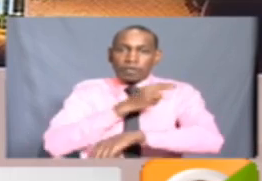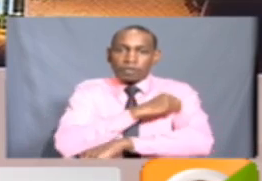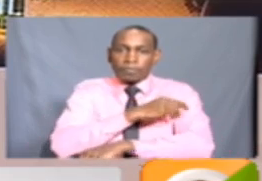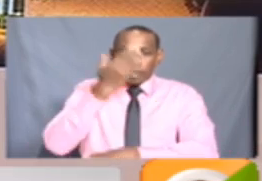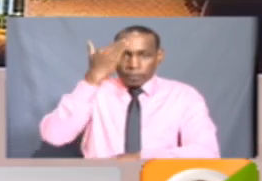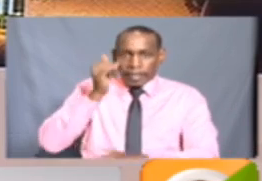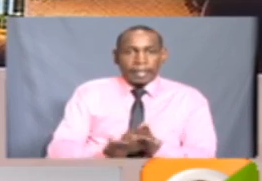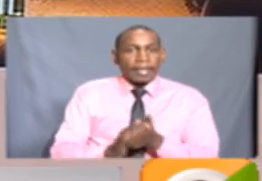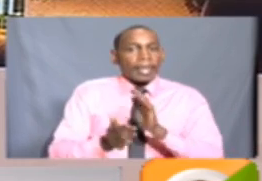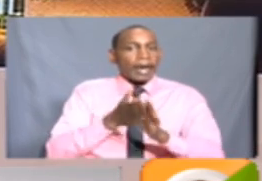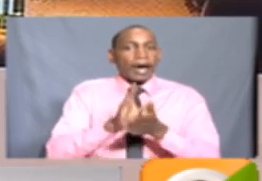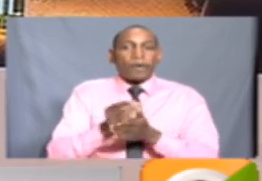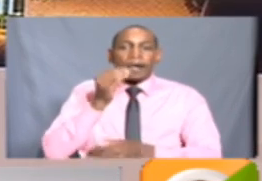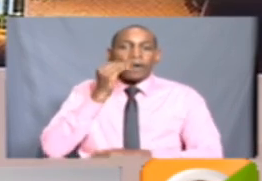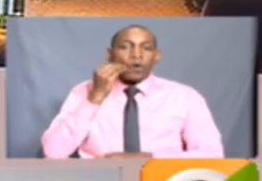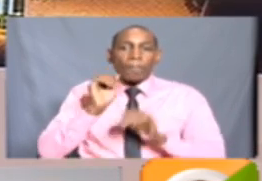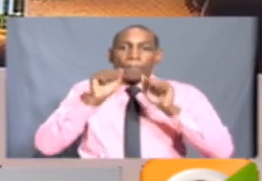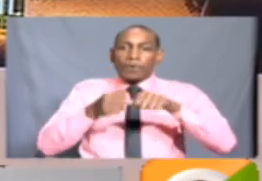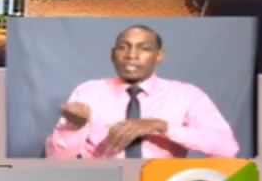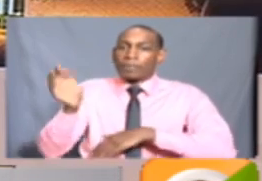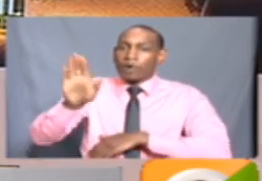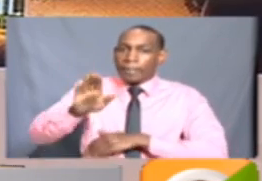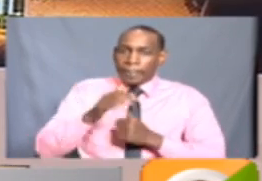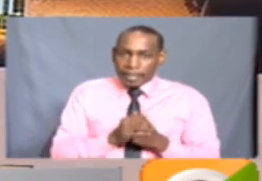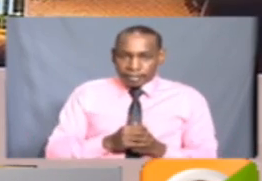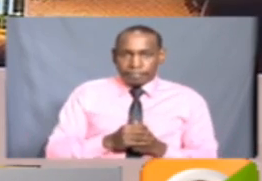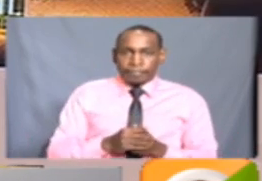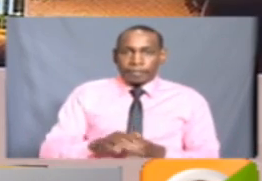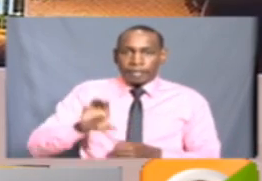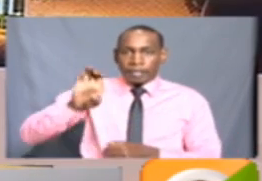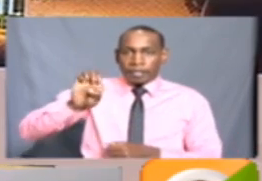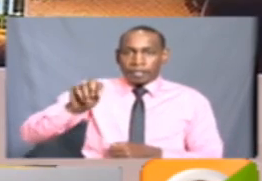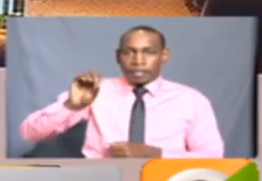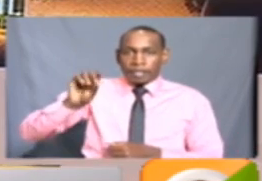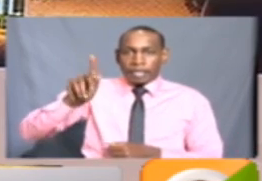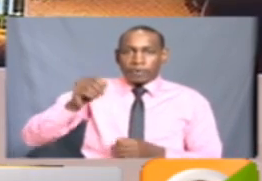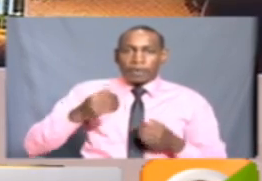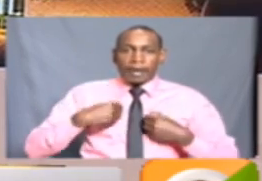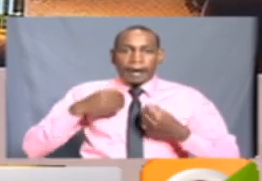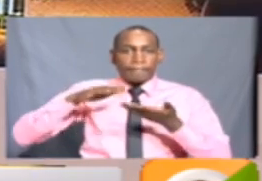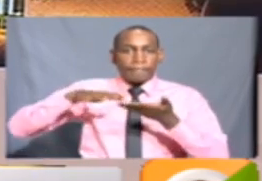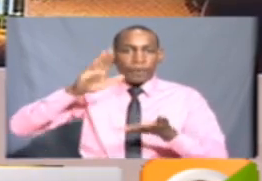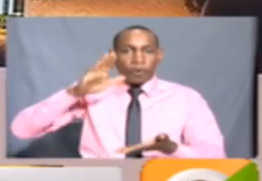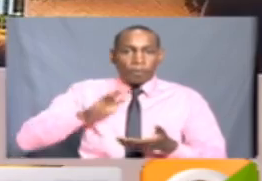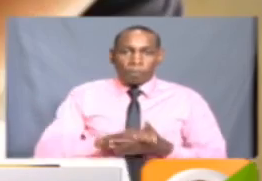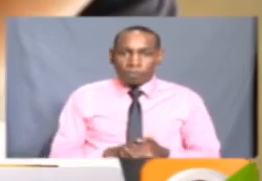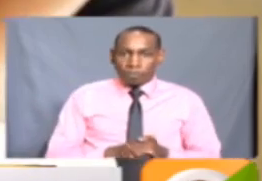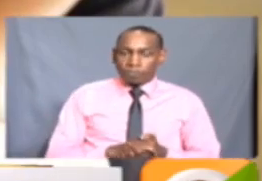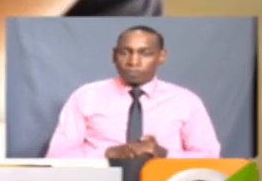have nowhere to go. Enock Sikolia has more.